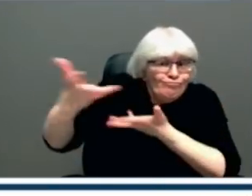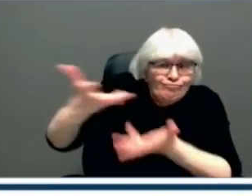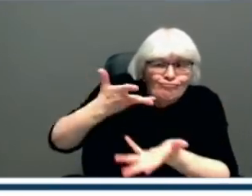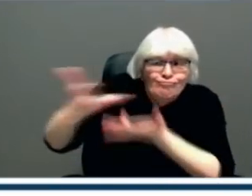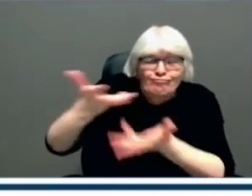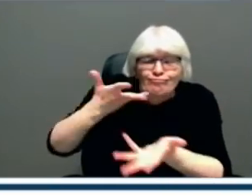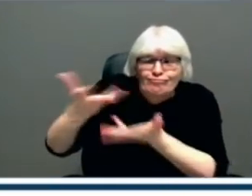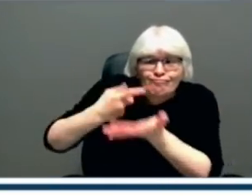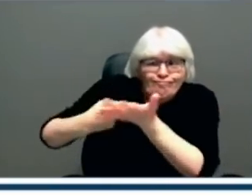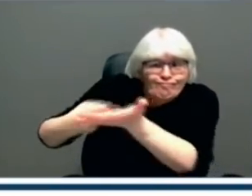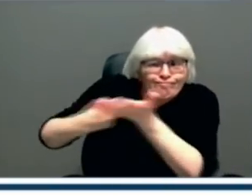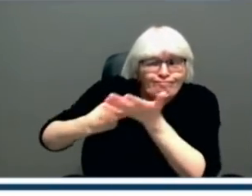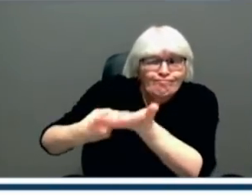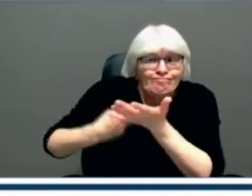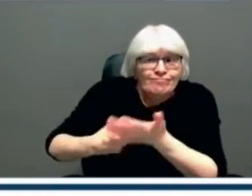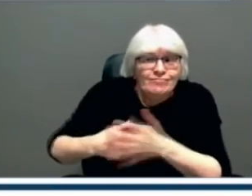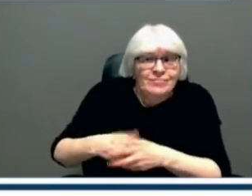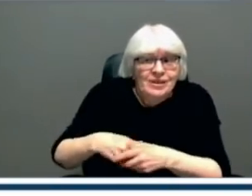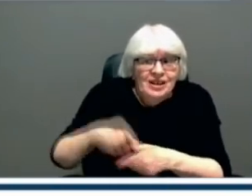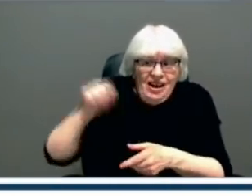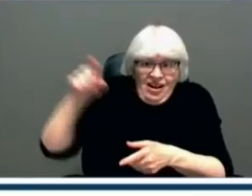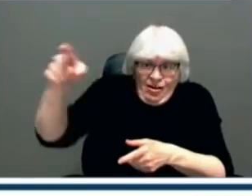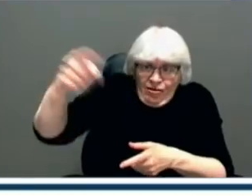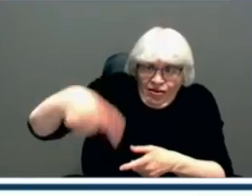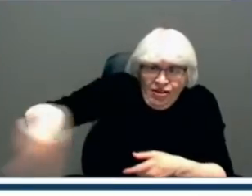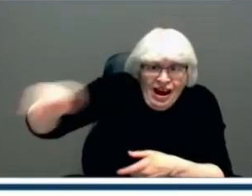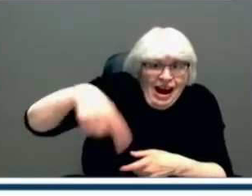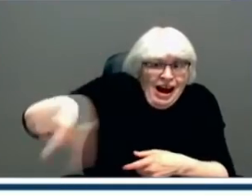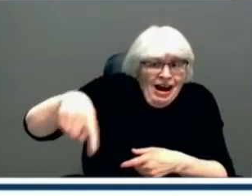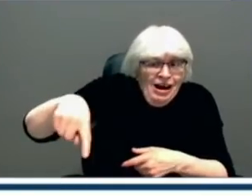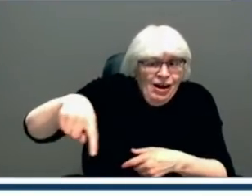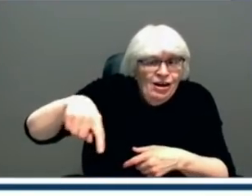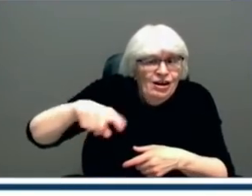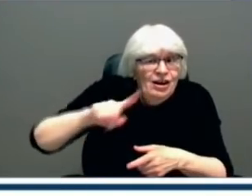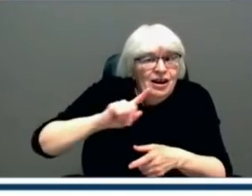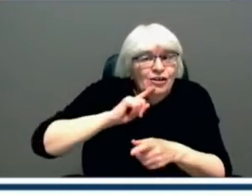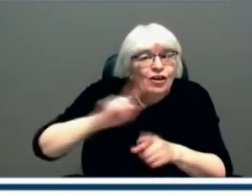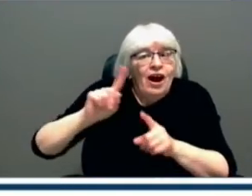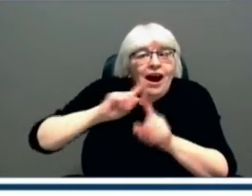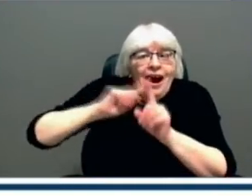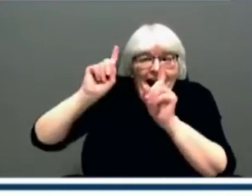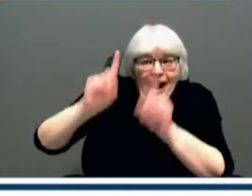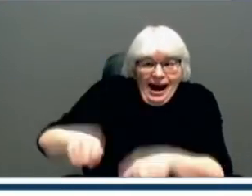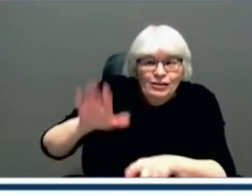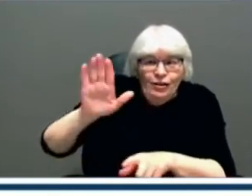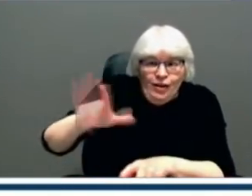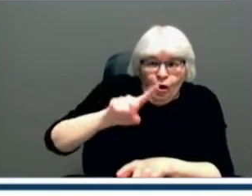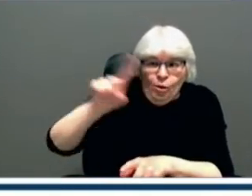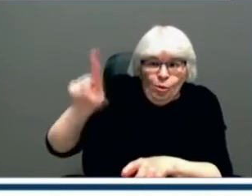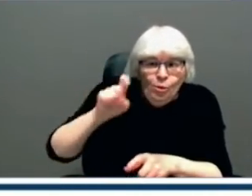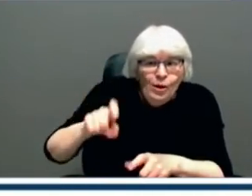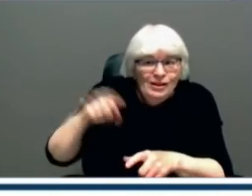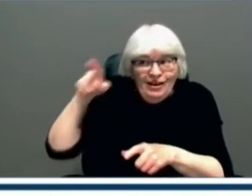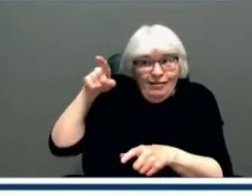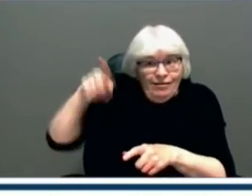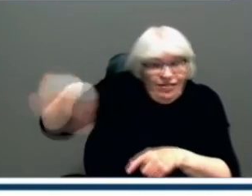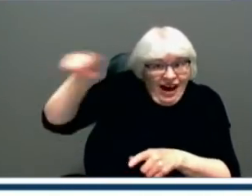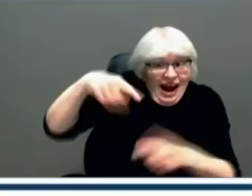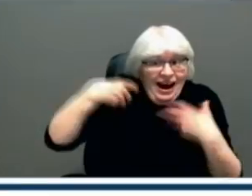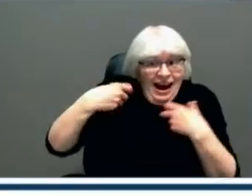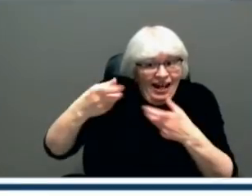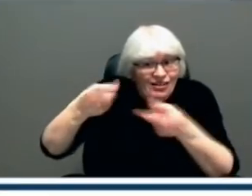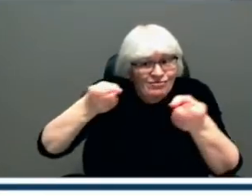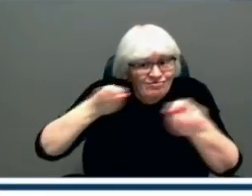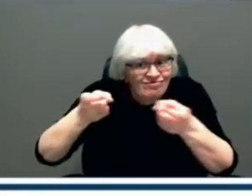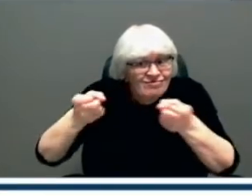but really they're the ones that need to respond to your question on how they're managing with workforce pressures. Let's circle